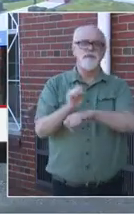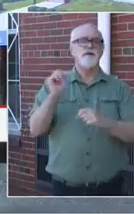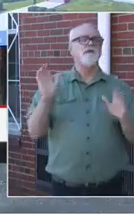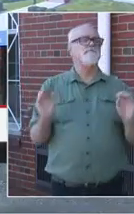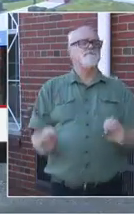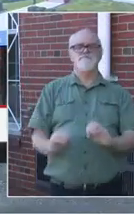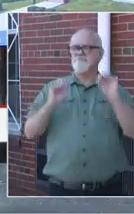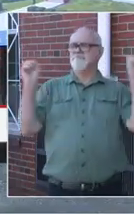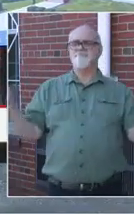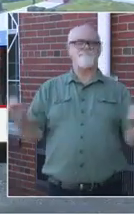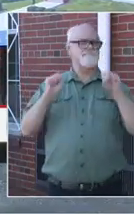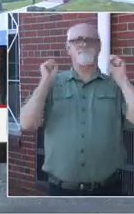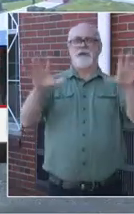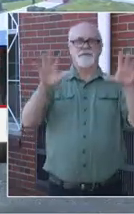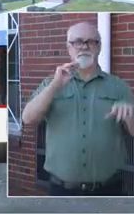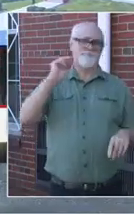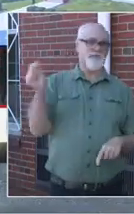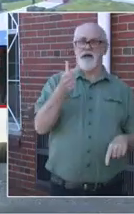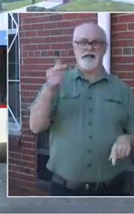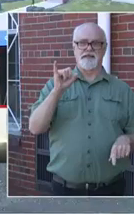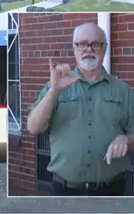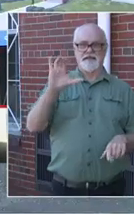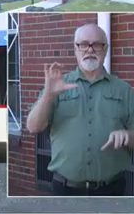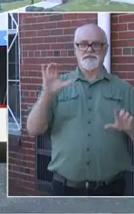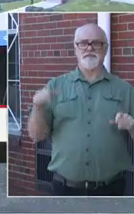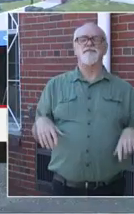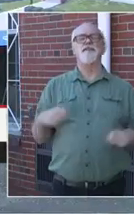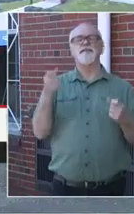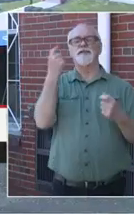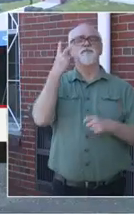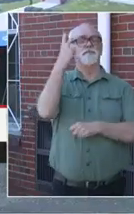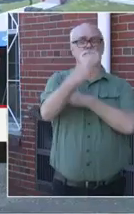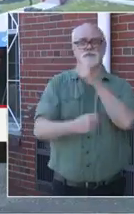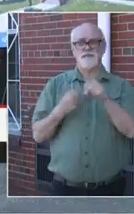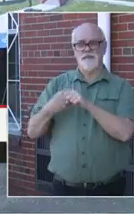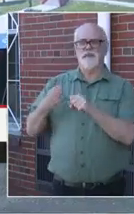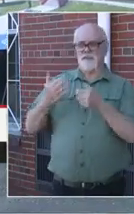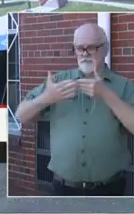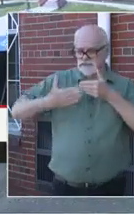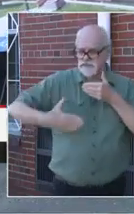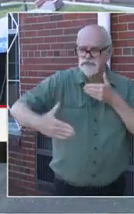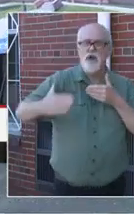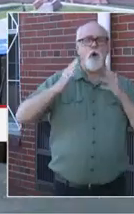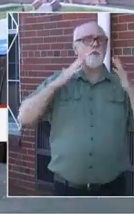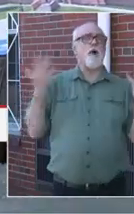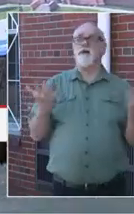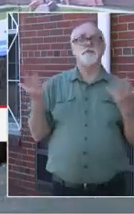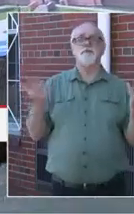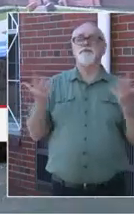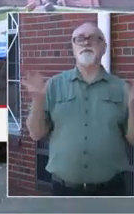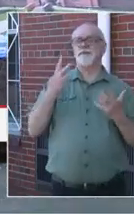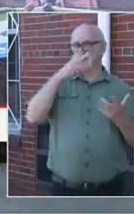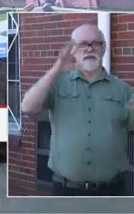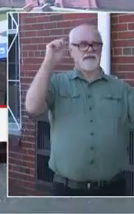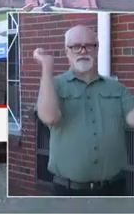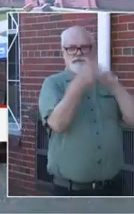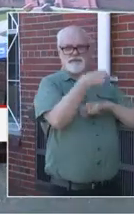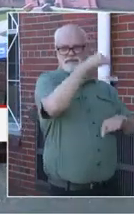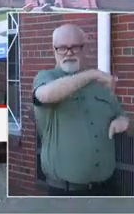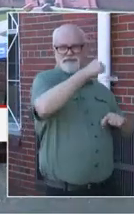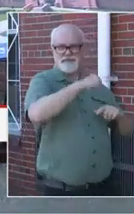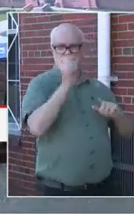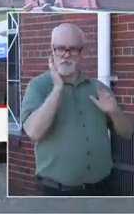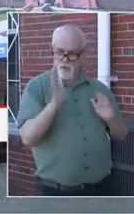and you're going to be amazed by what we'll be able to deliver here. I'm going to be brief because this spirit